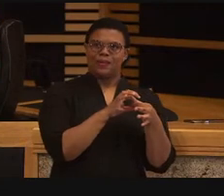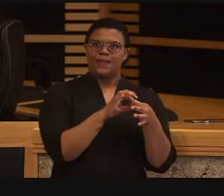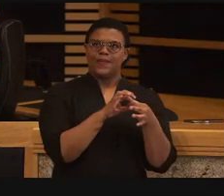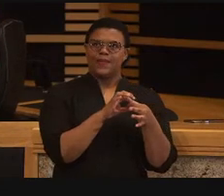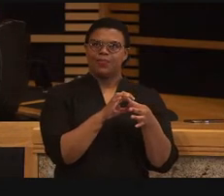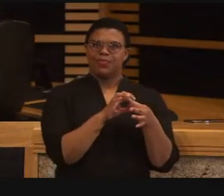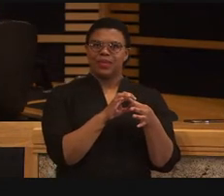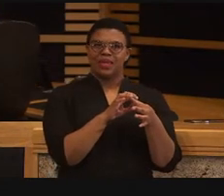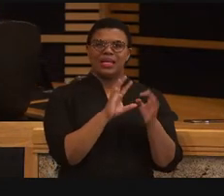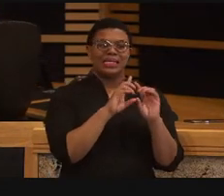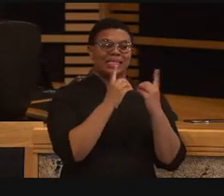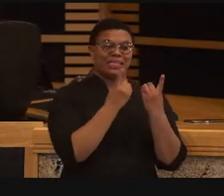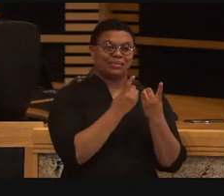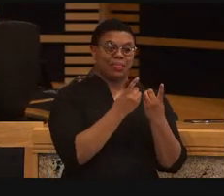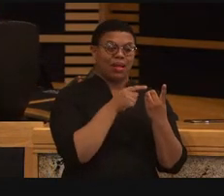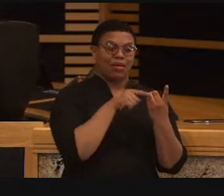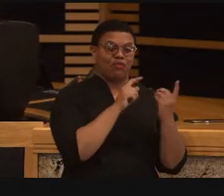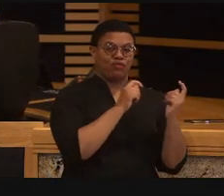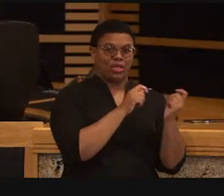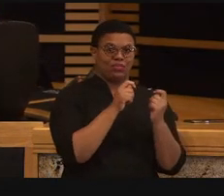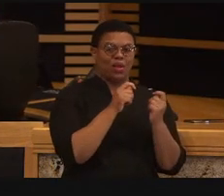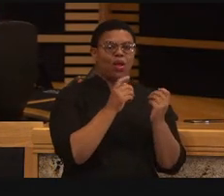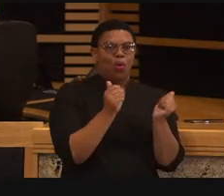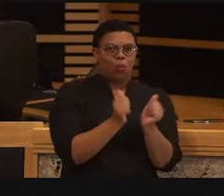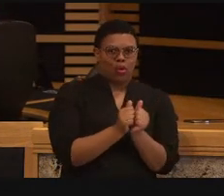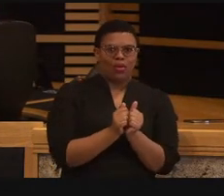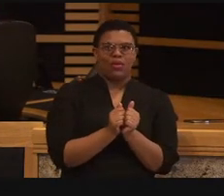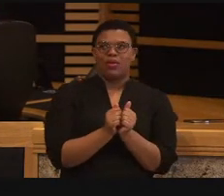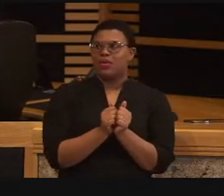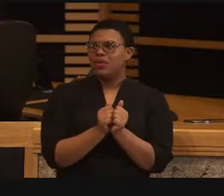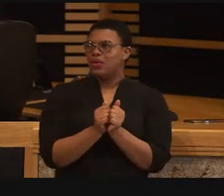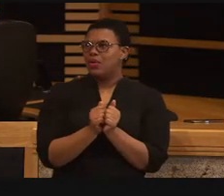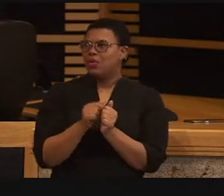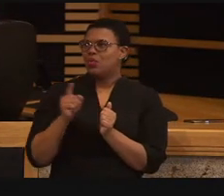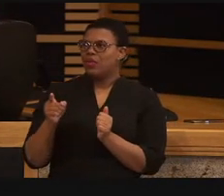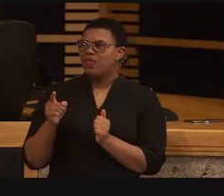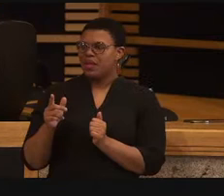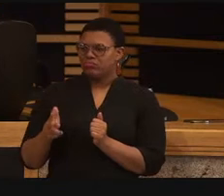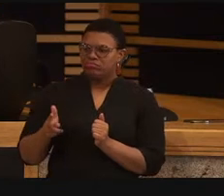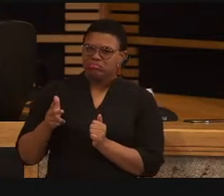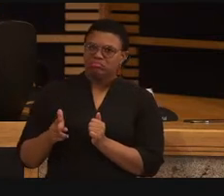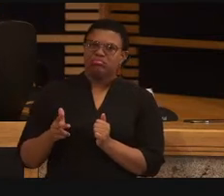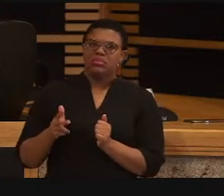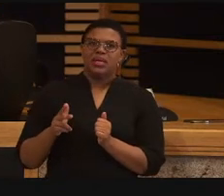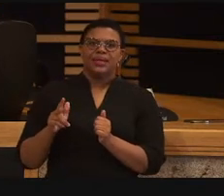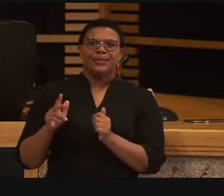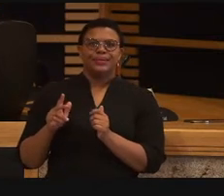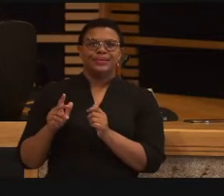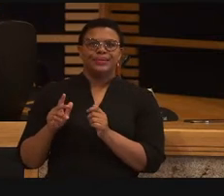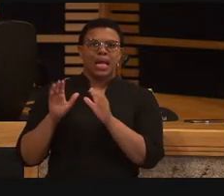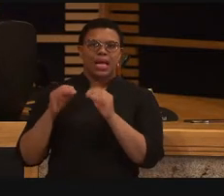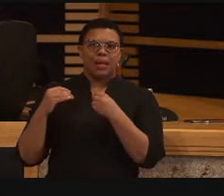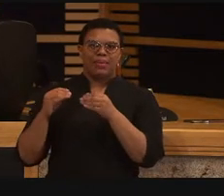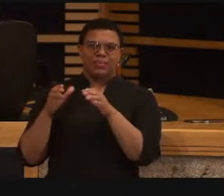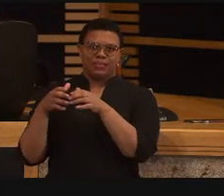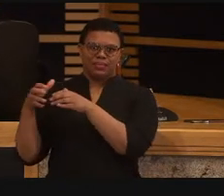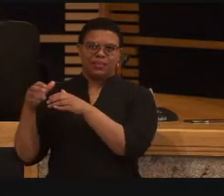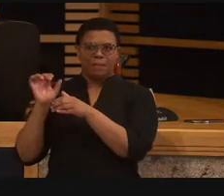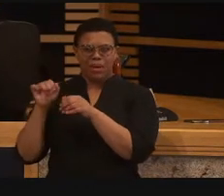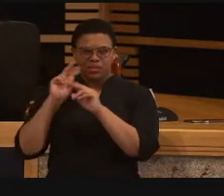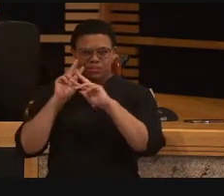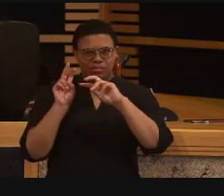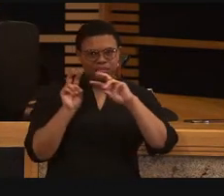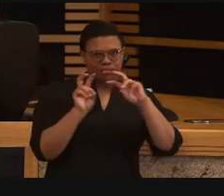the Department of Transport in consultation with Passenger Rail Agency of South Africa, conduct an audit of